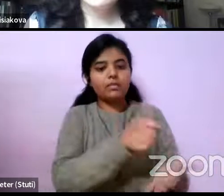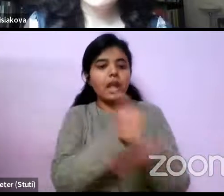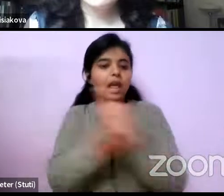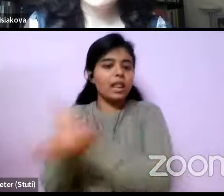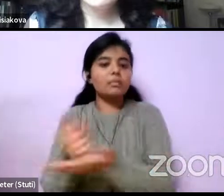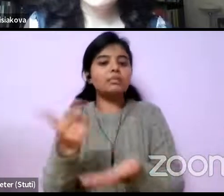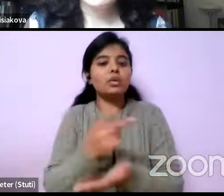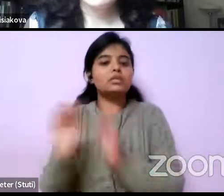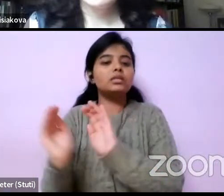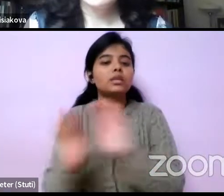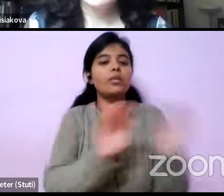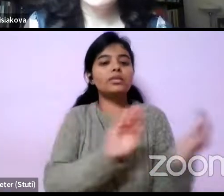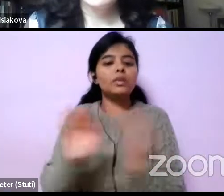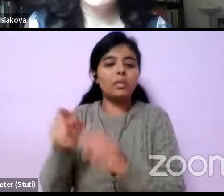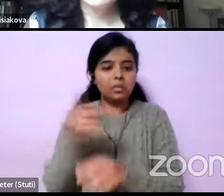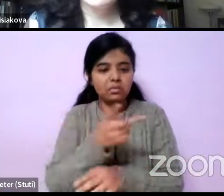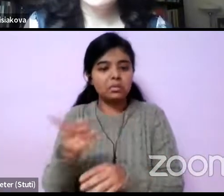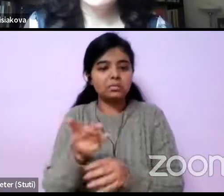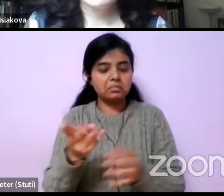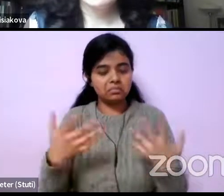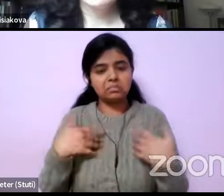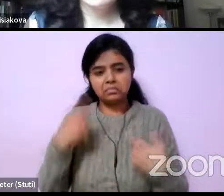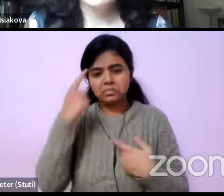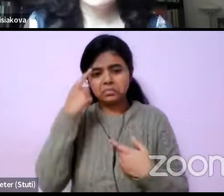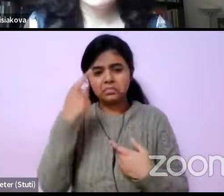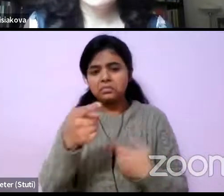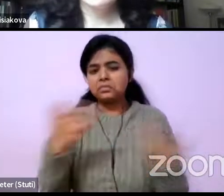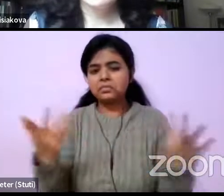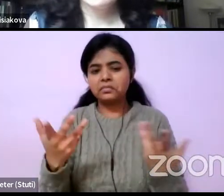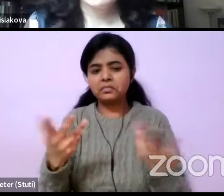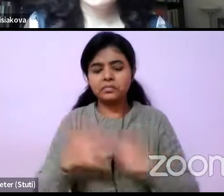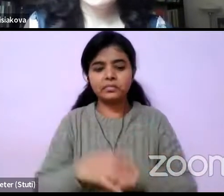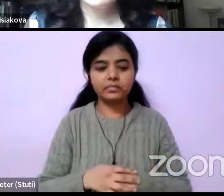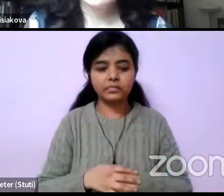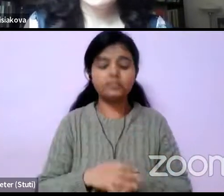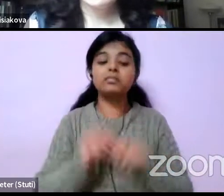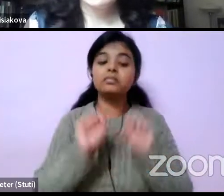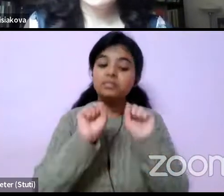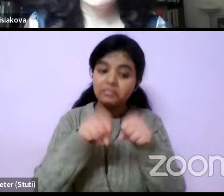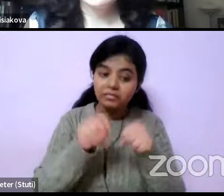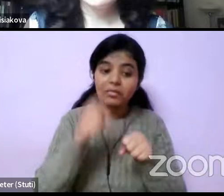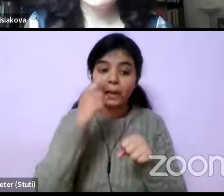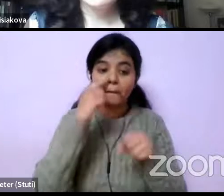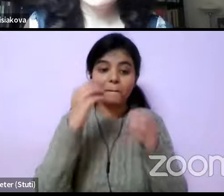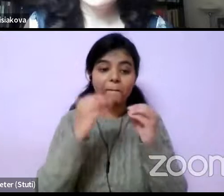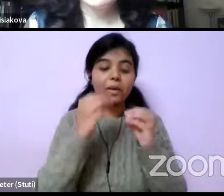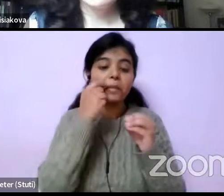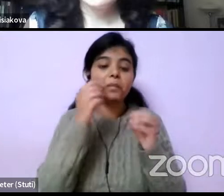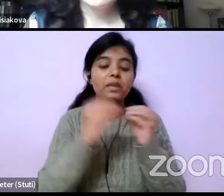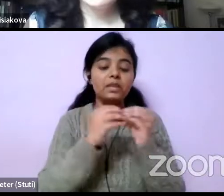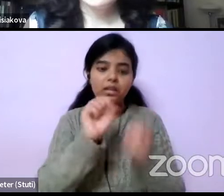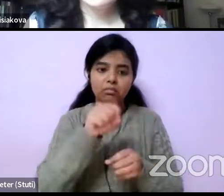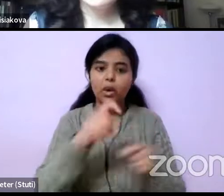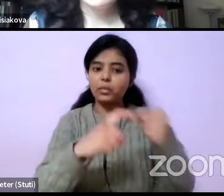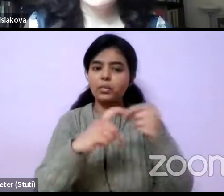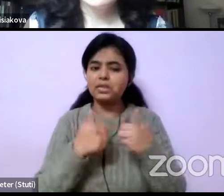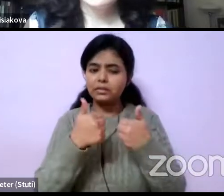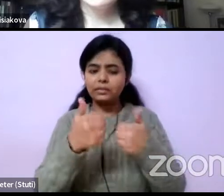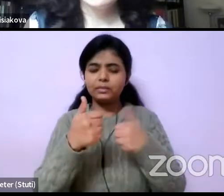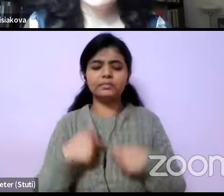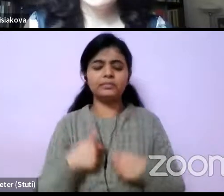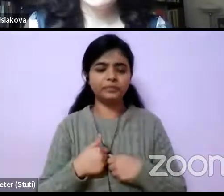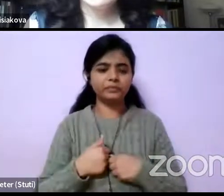you have, the more significantly you can focus on your issues. Yes, yes, it's a very good question, actually, Nandini. There are